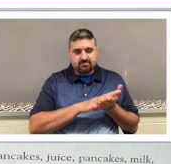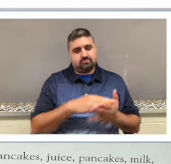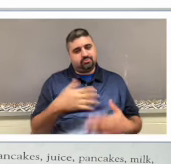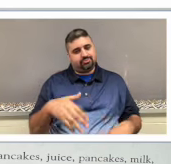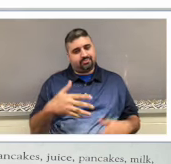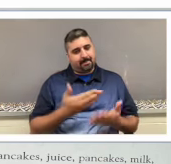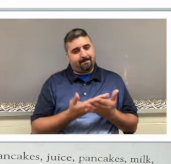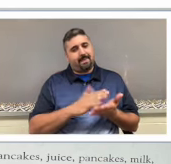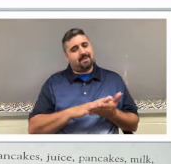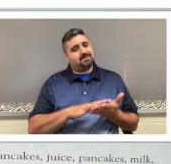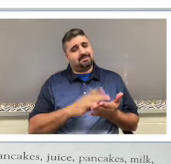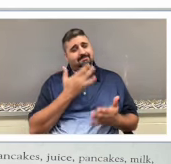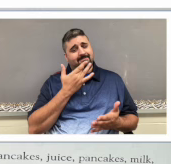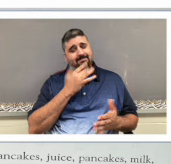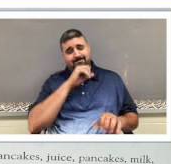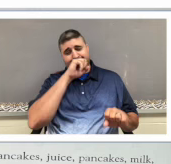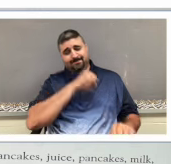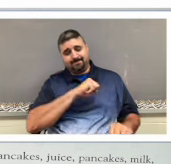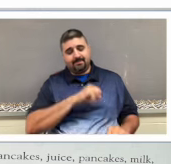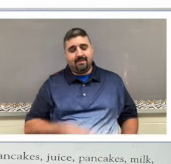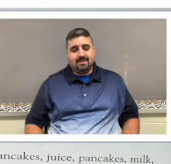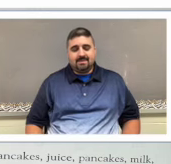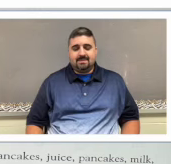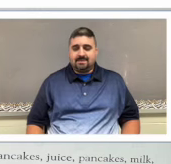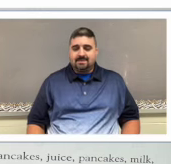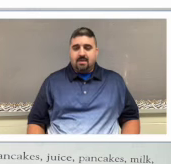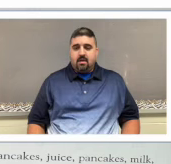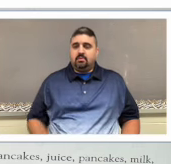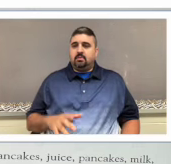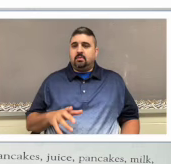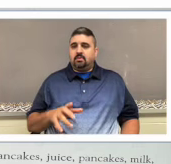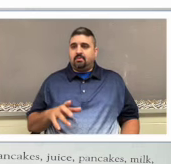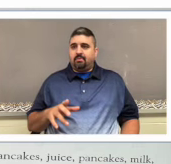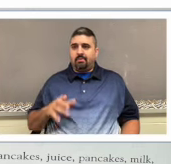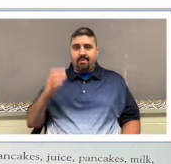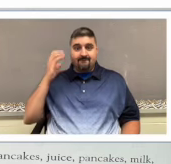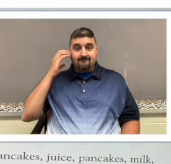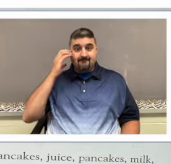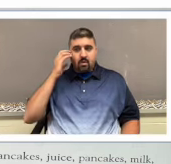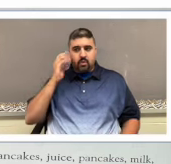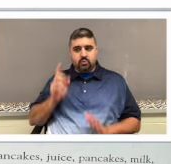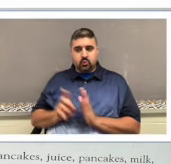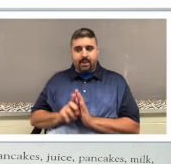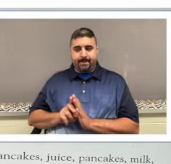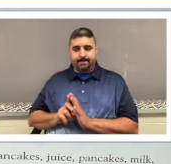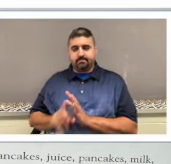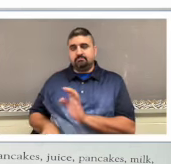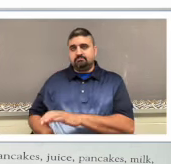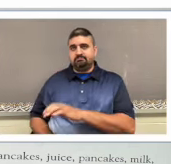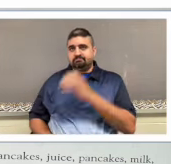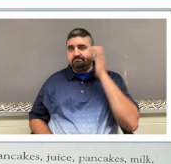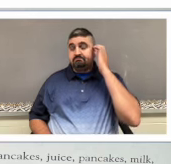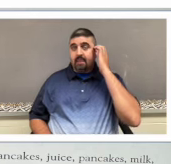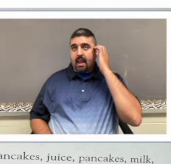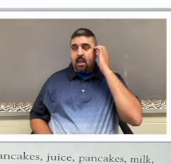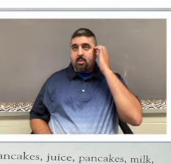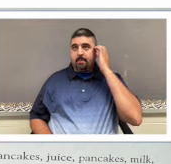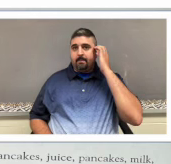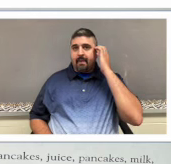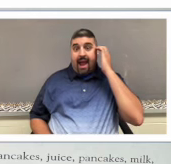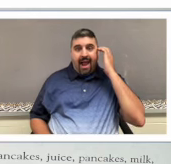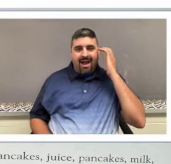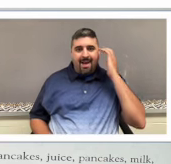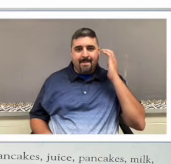pancakes. The telephone rang. I hoped it was a call to look for lost